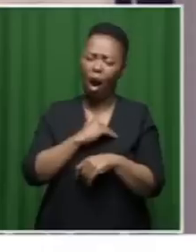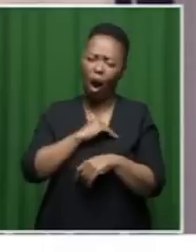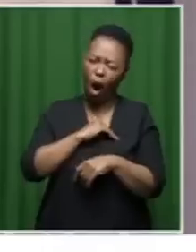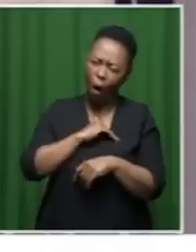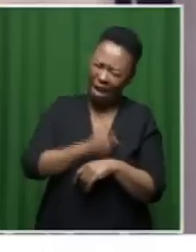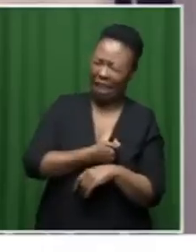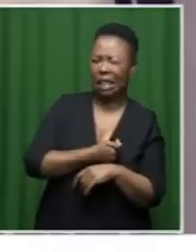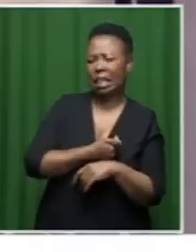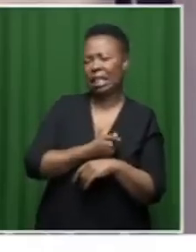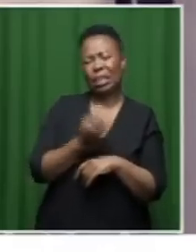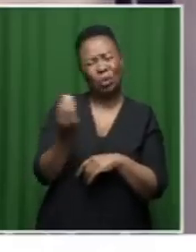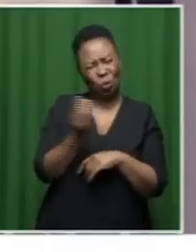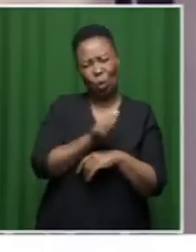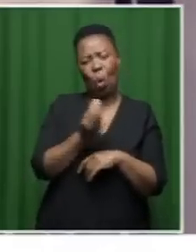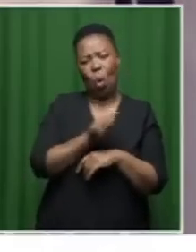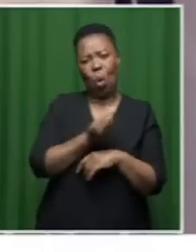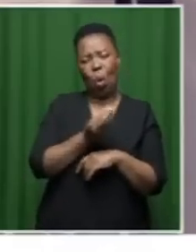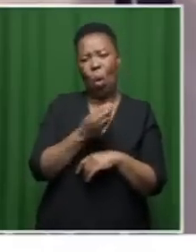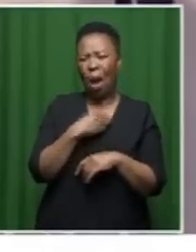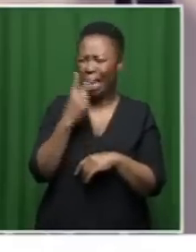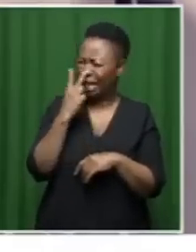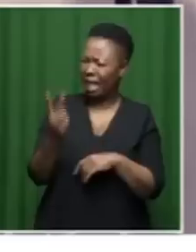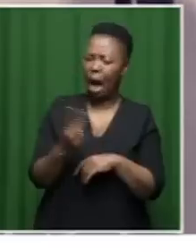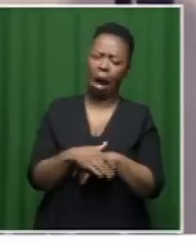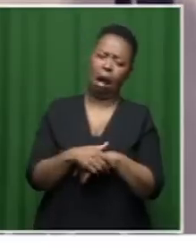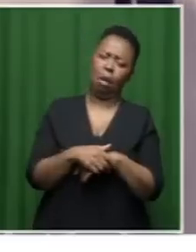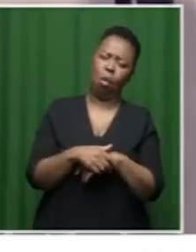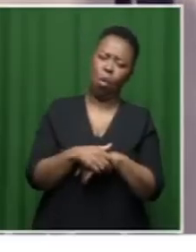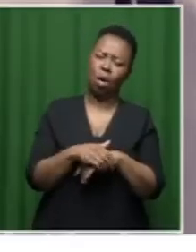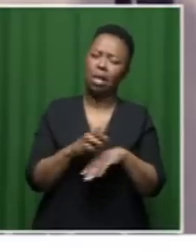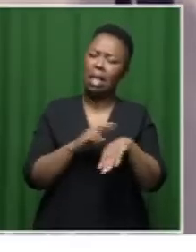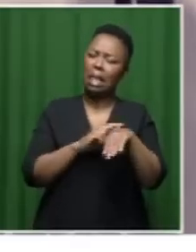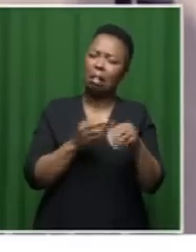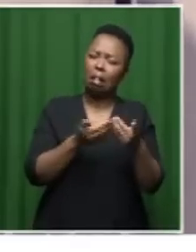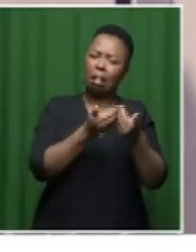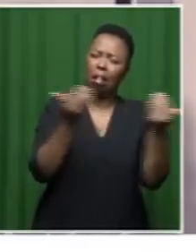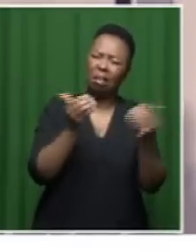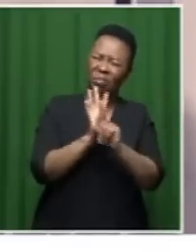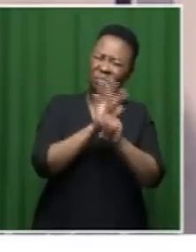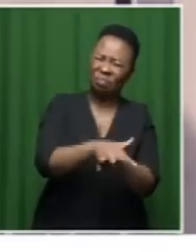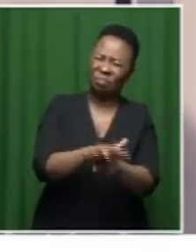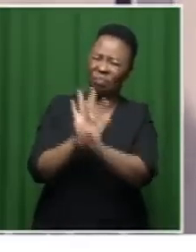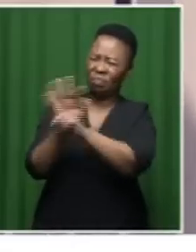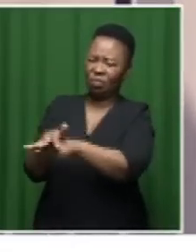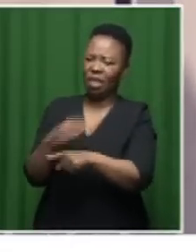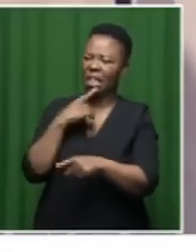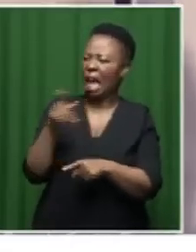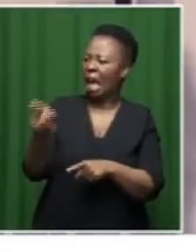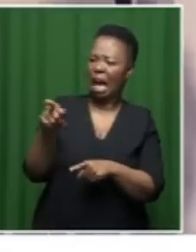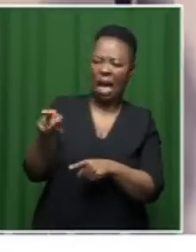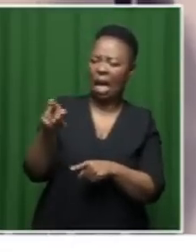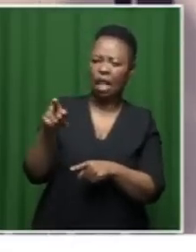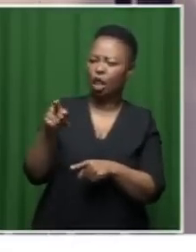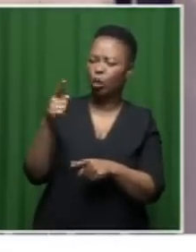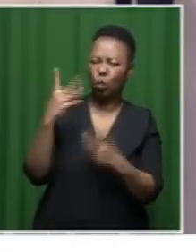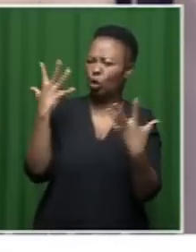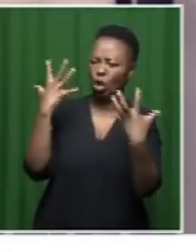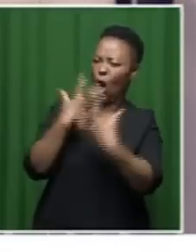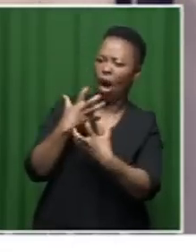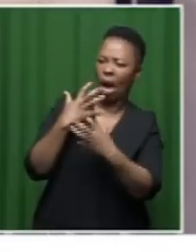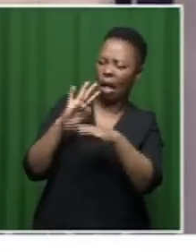see that there's new forms of discrimination practiced, where we say this one is too dark to go to our